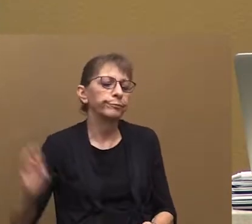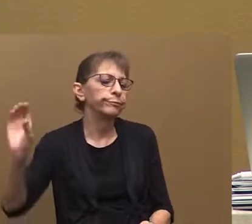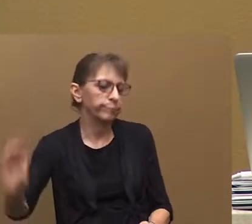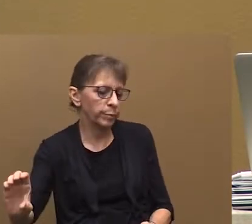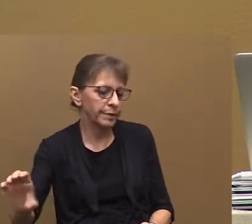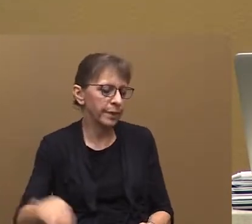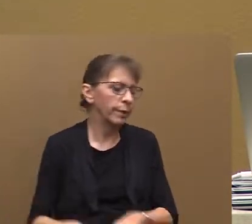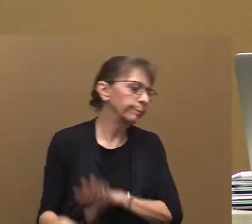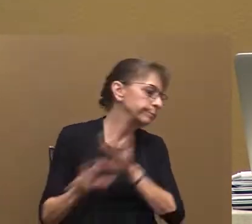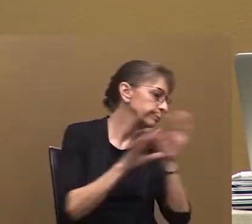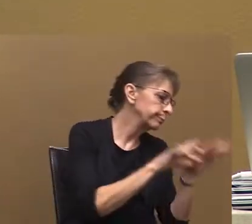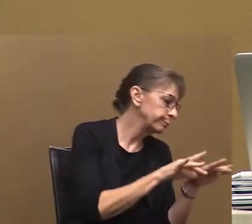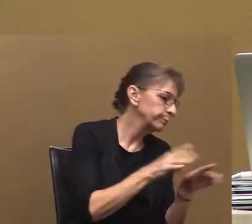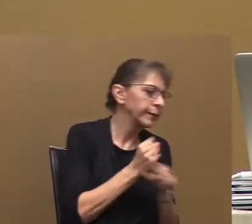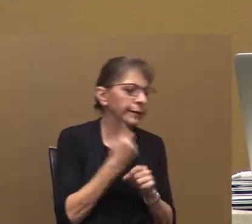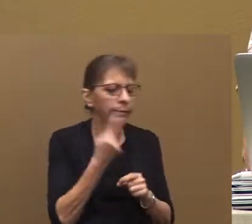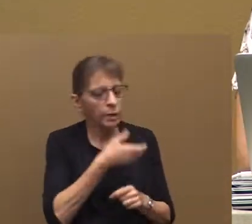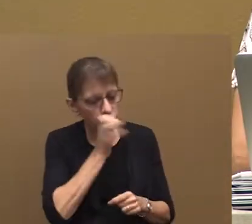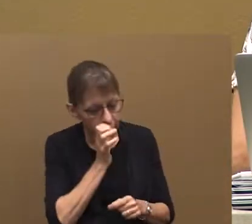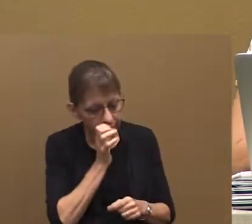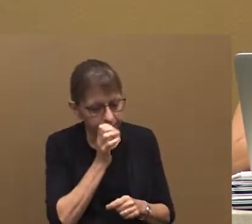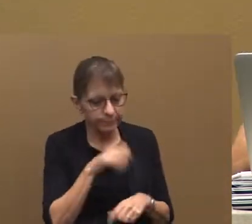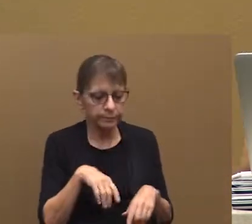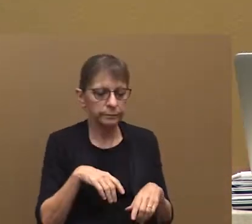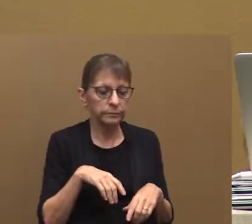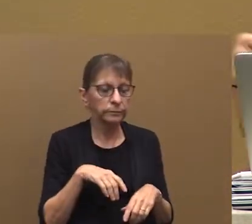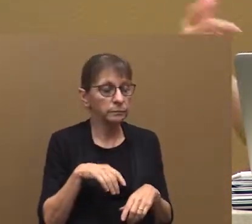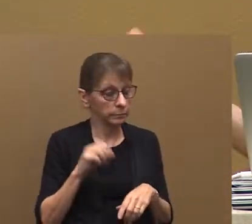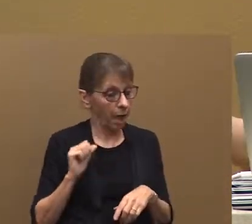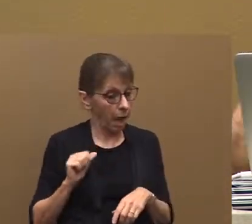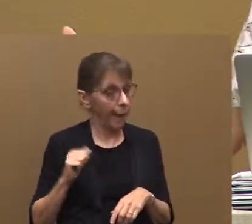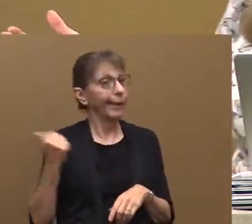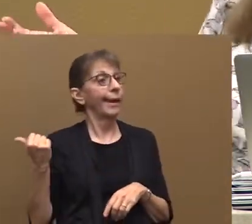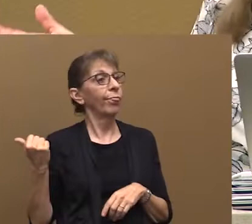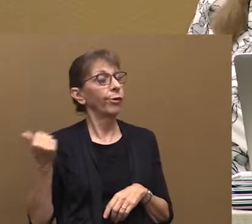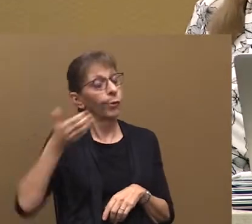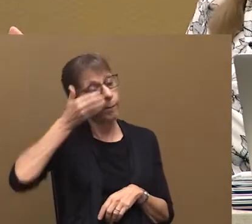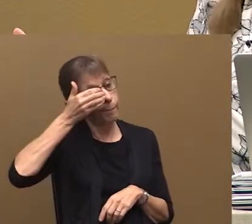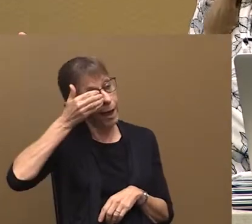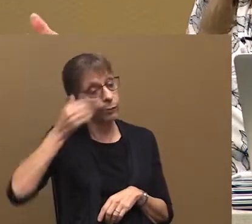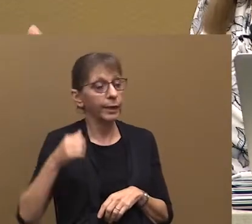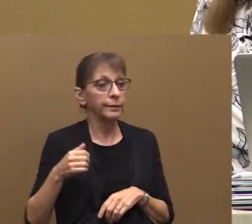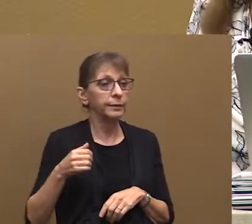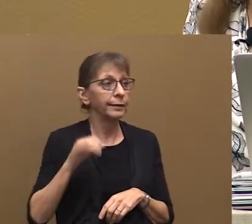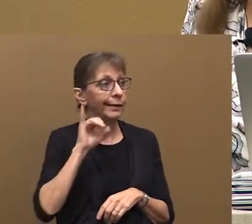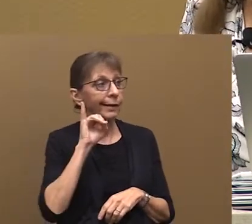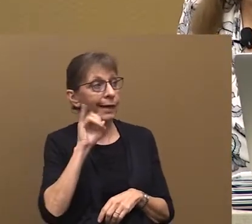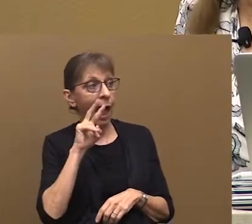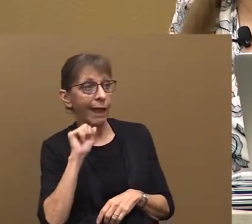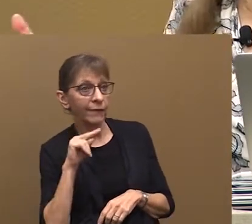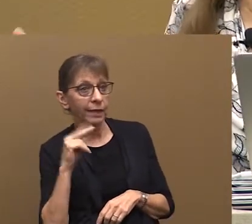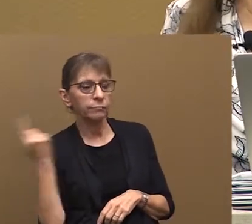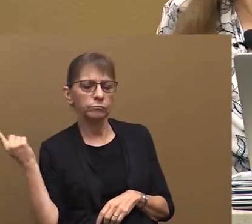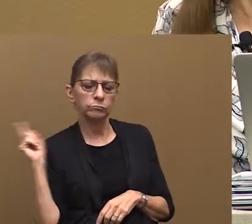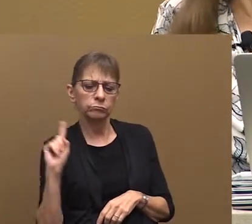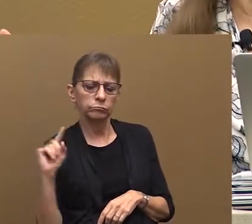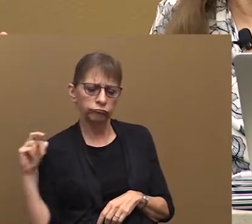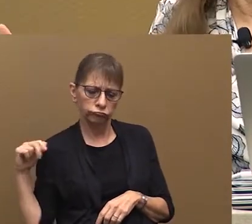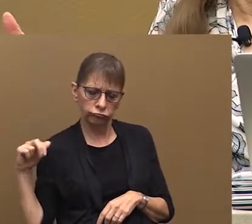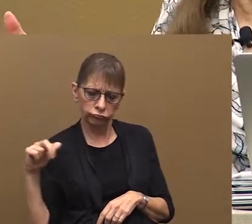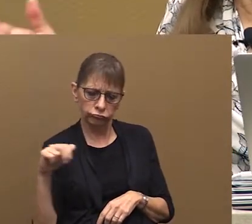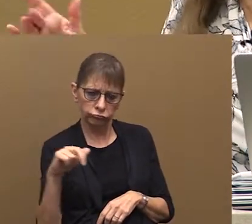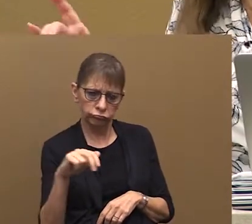off and gets something to drink. And another pirate, Ivan, comes